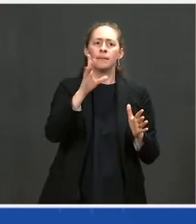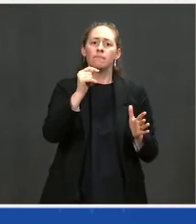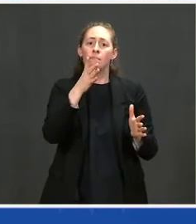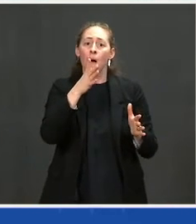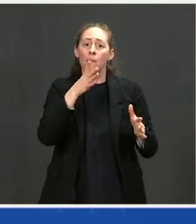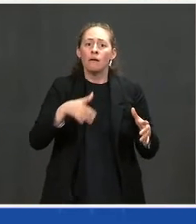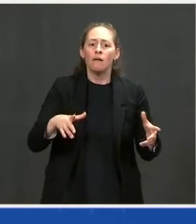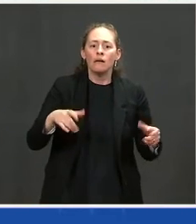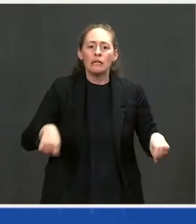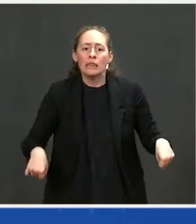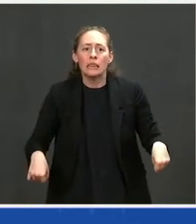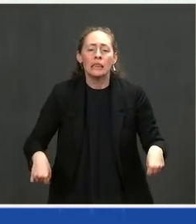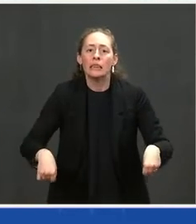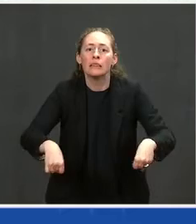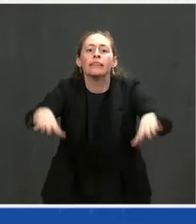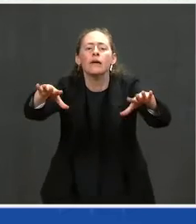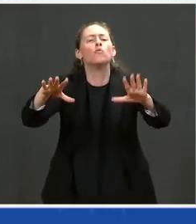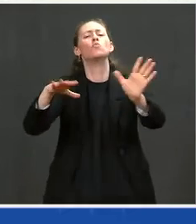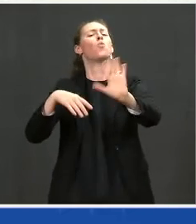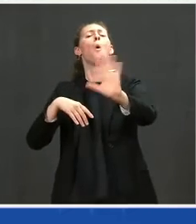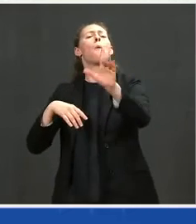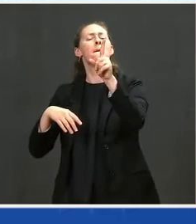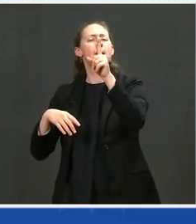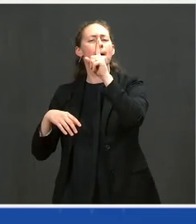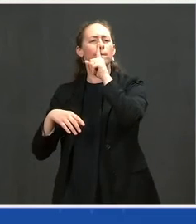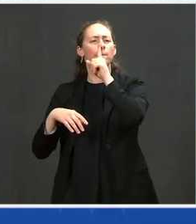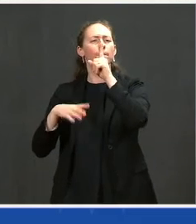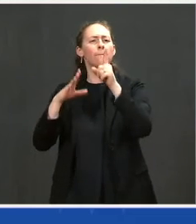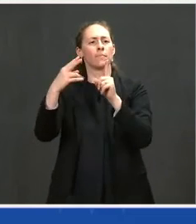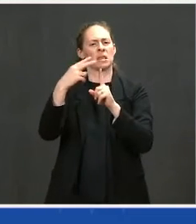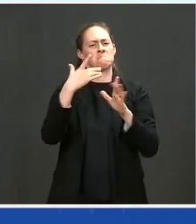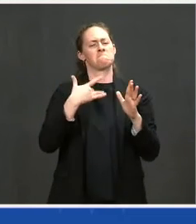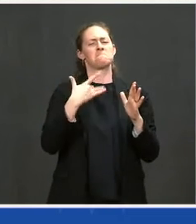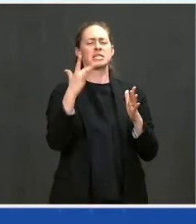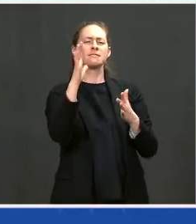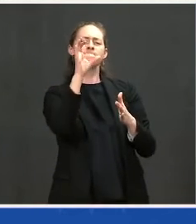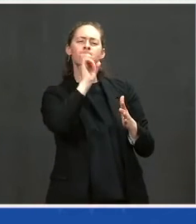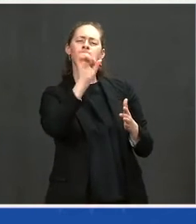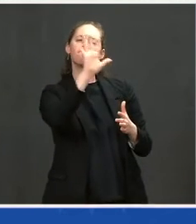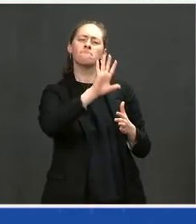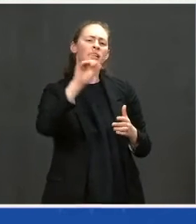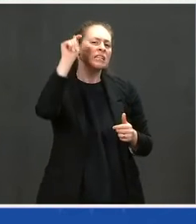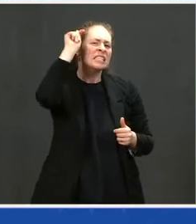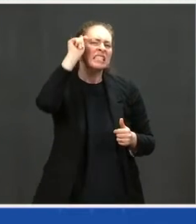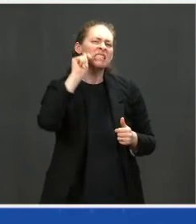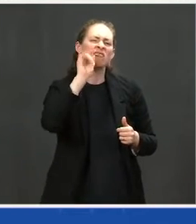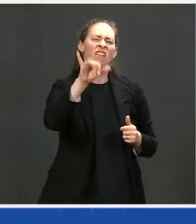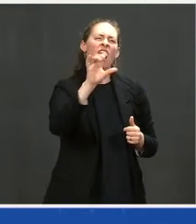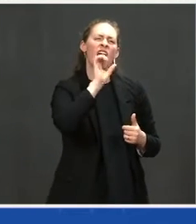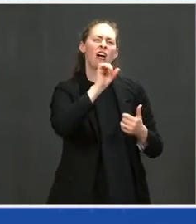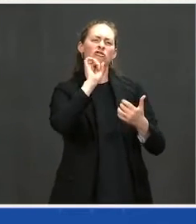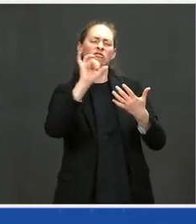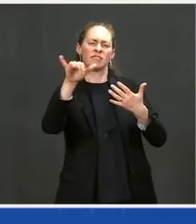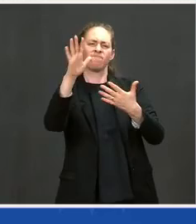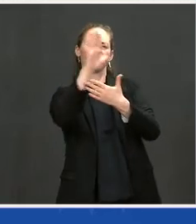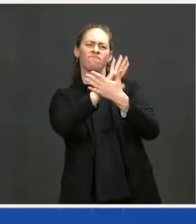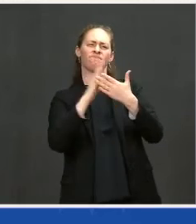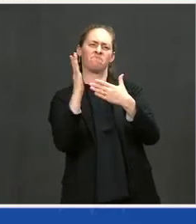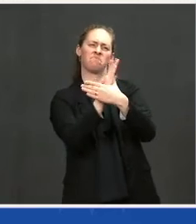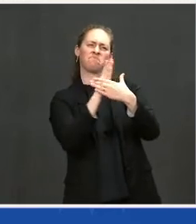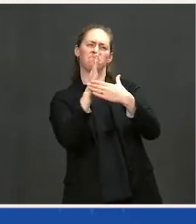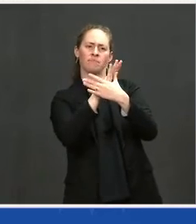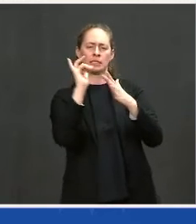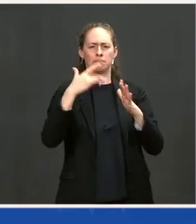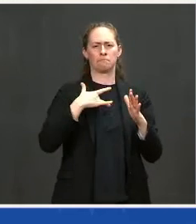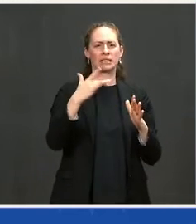young. So what we're doing is we're providing for the space, again, to be able to get these kids out of the Border